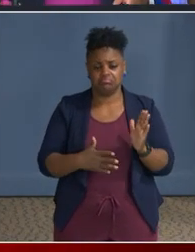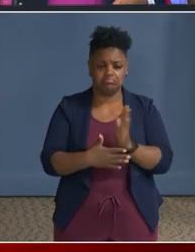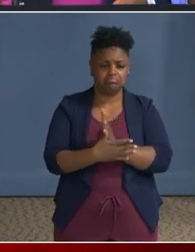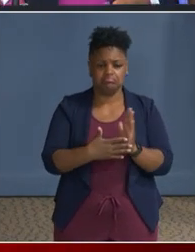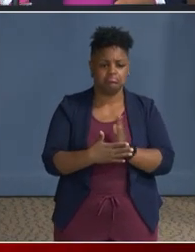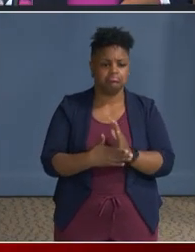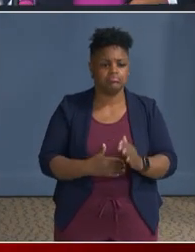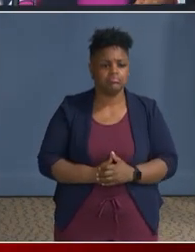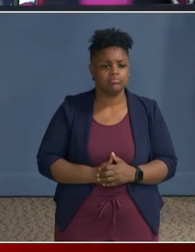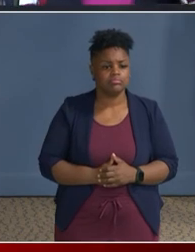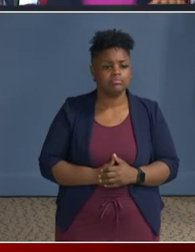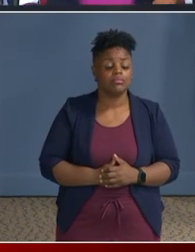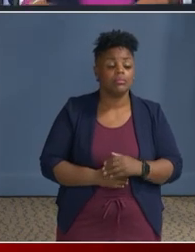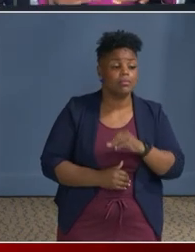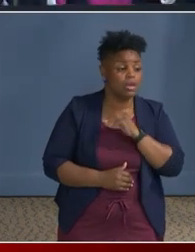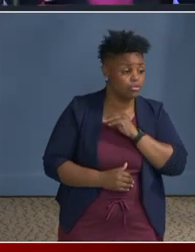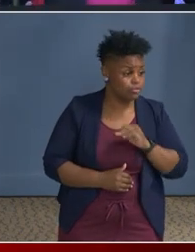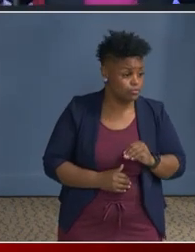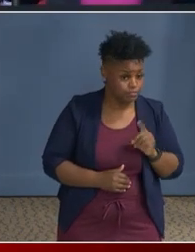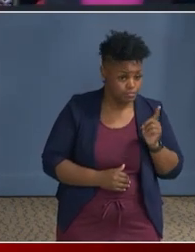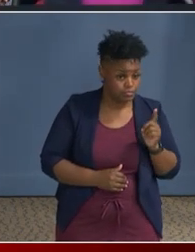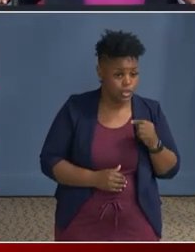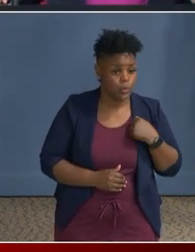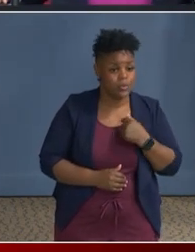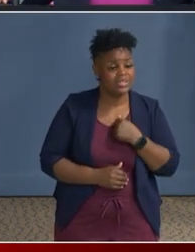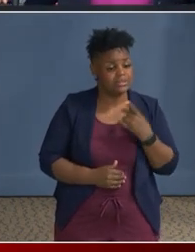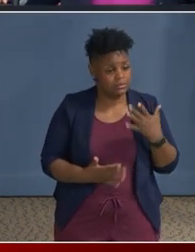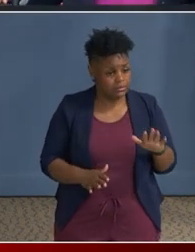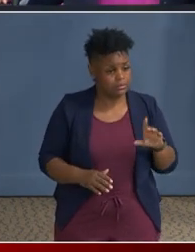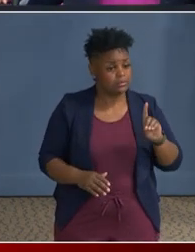And we did have early on in our